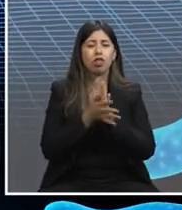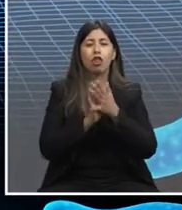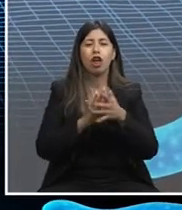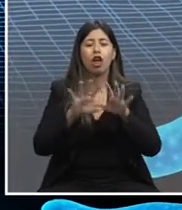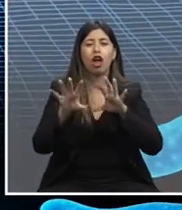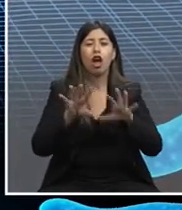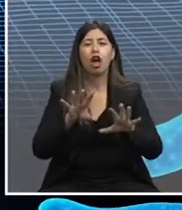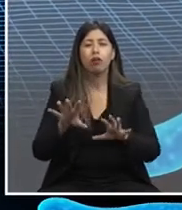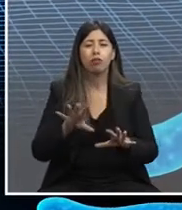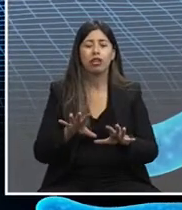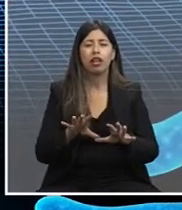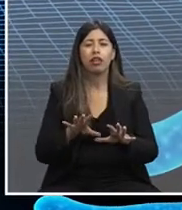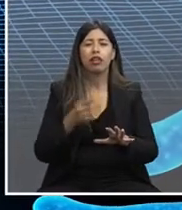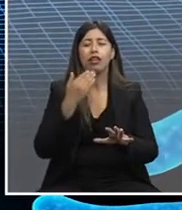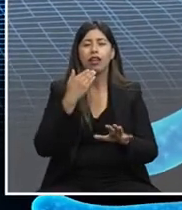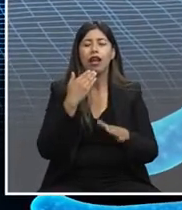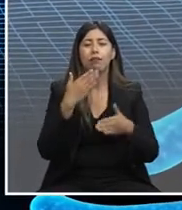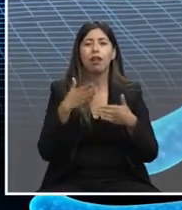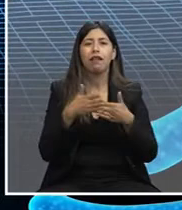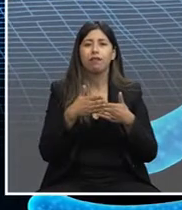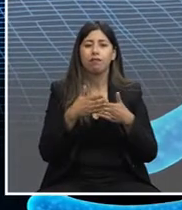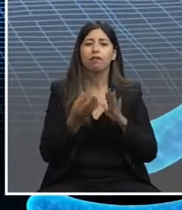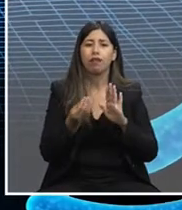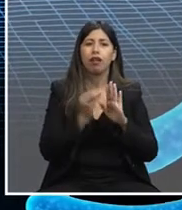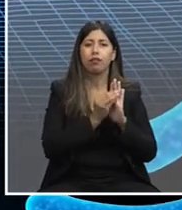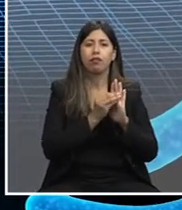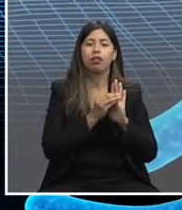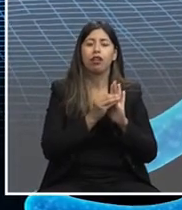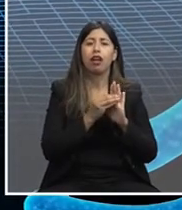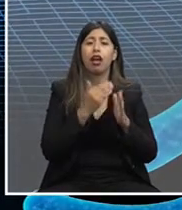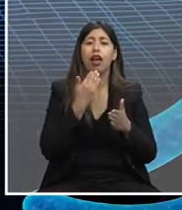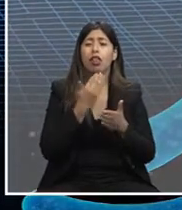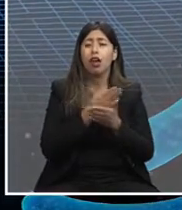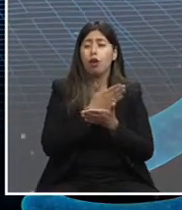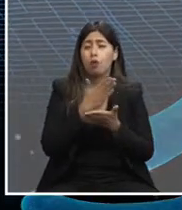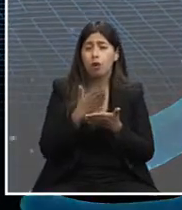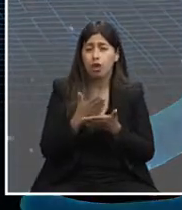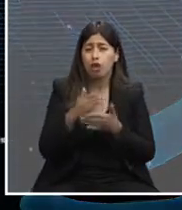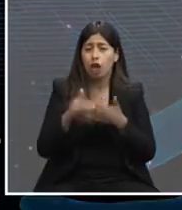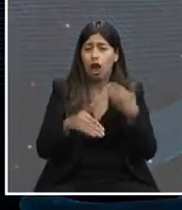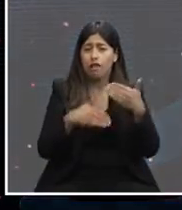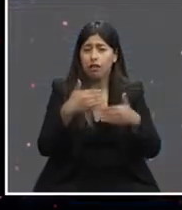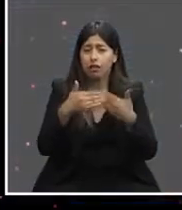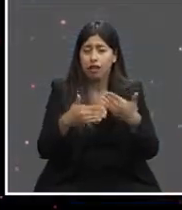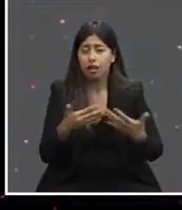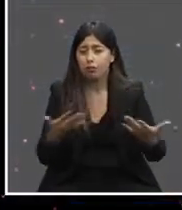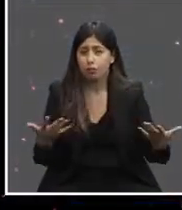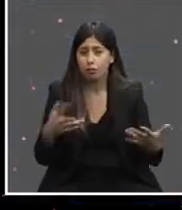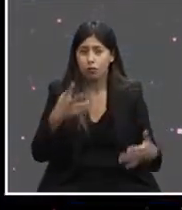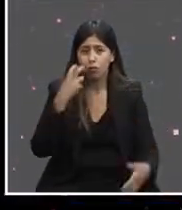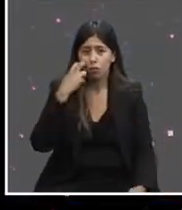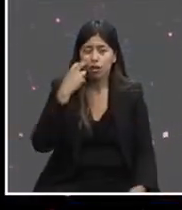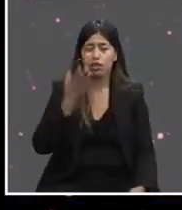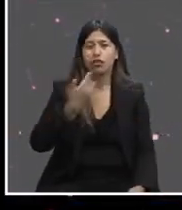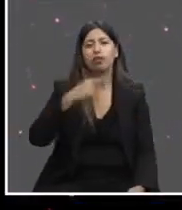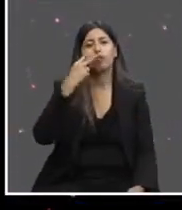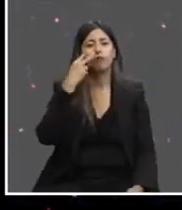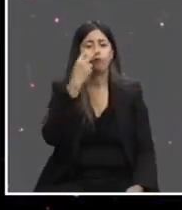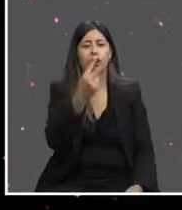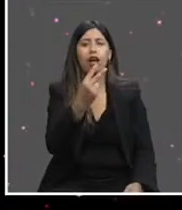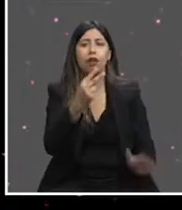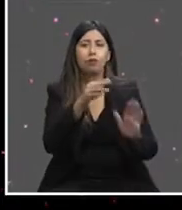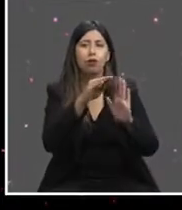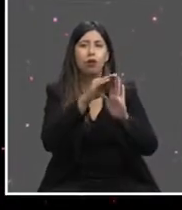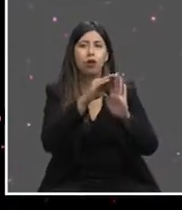brink. If I'm even roughly right about their scale, then we cannot survive many centuries with a risk like this. It's